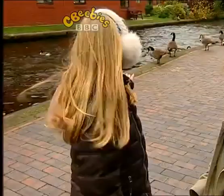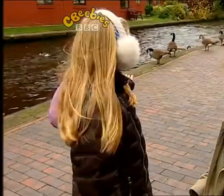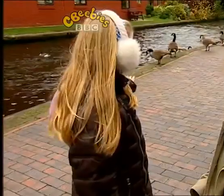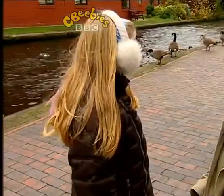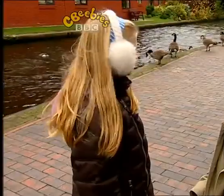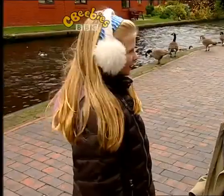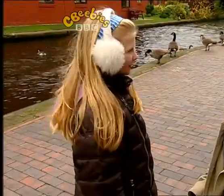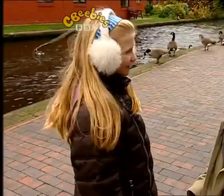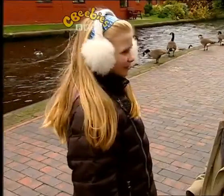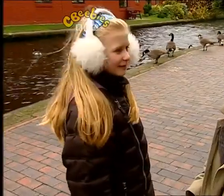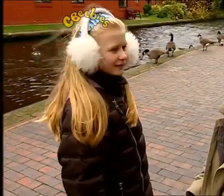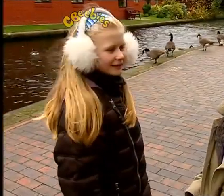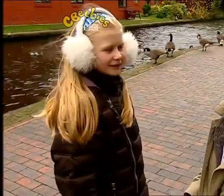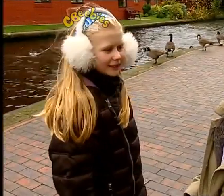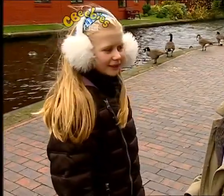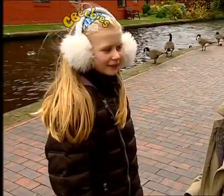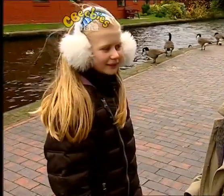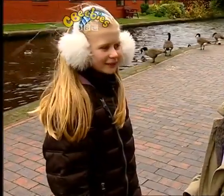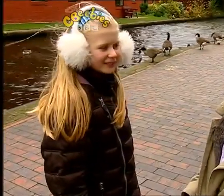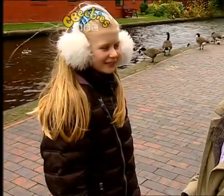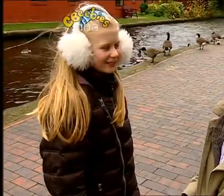And geese too.